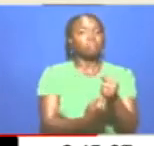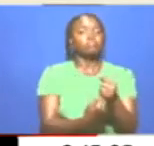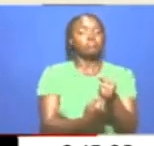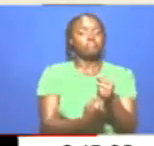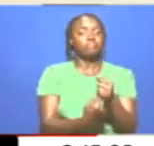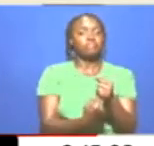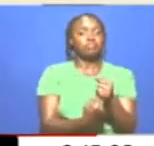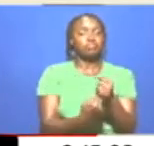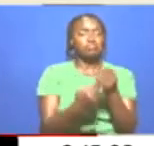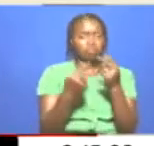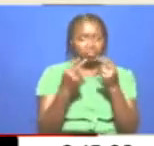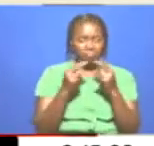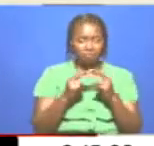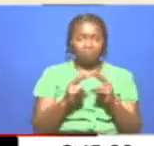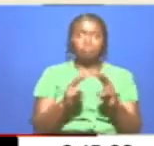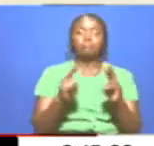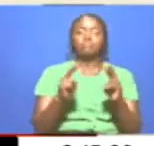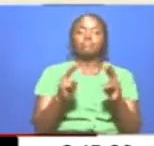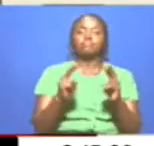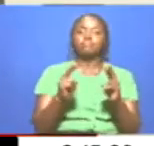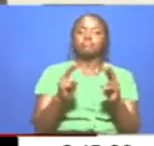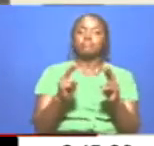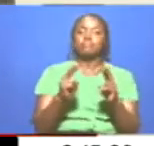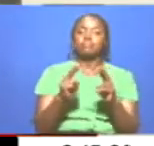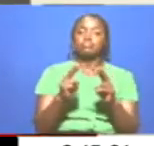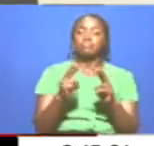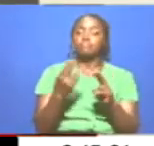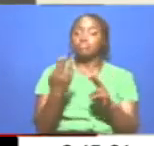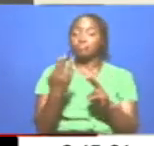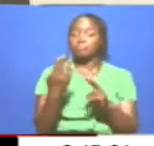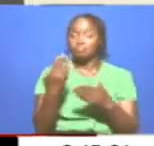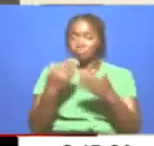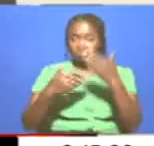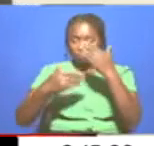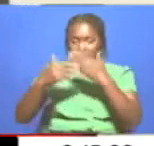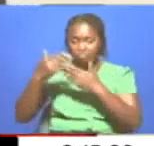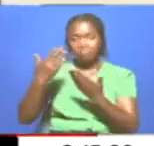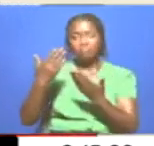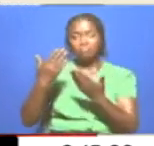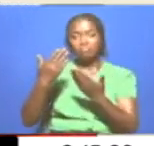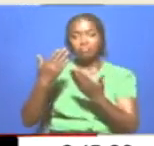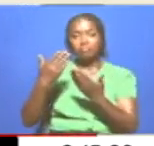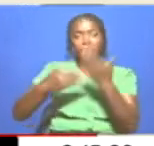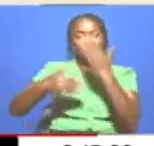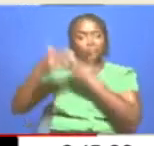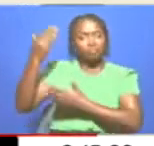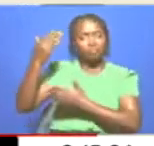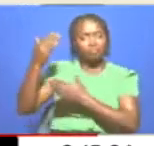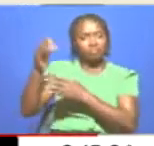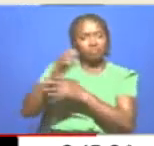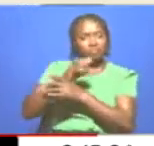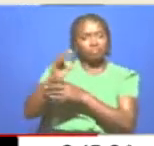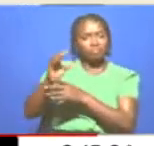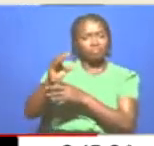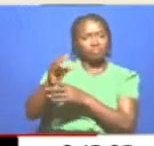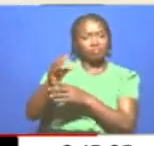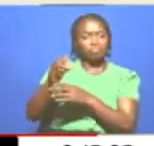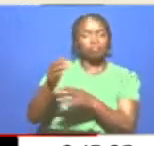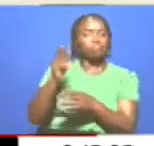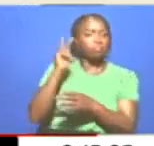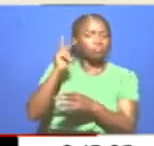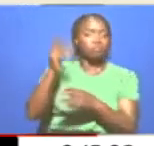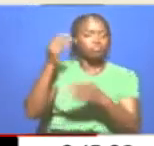see four pilot universities that are here, namely Kisii